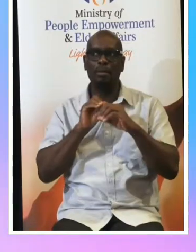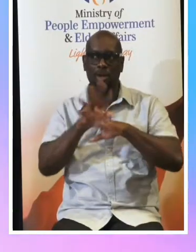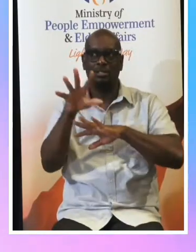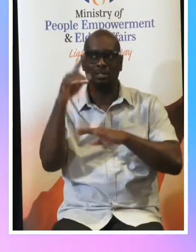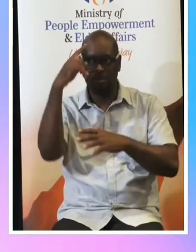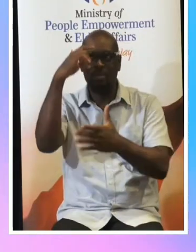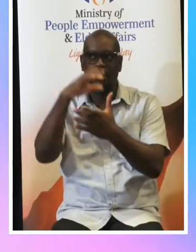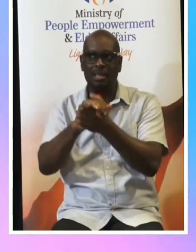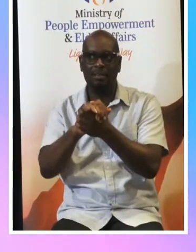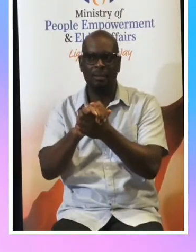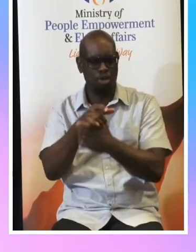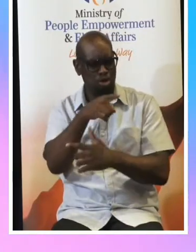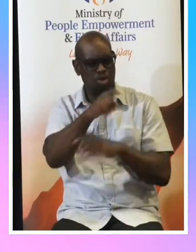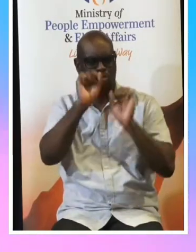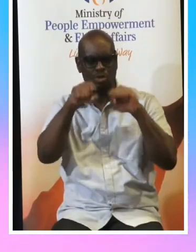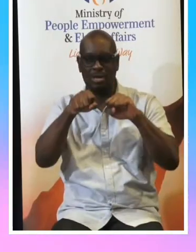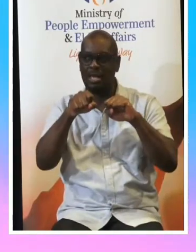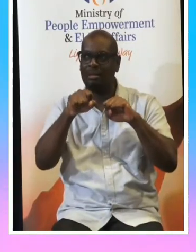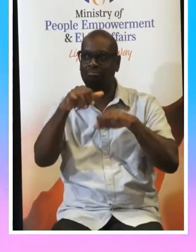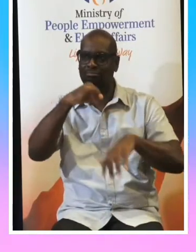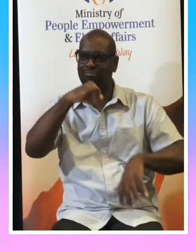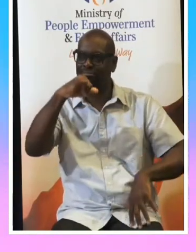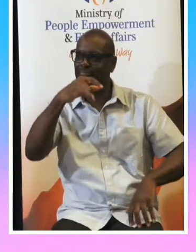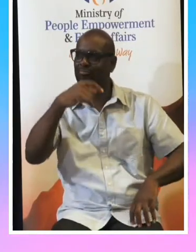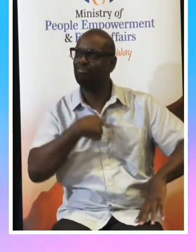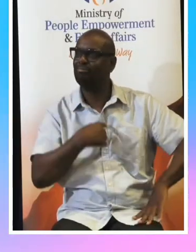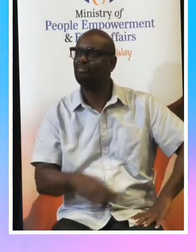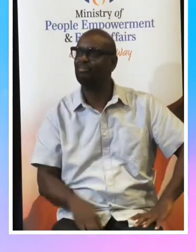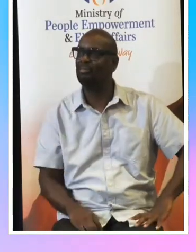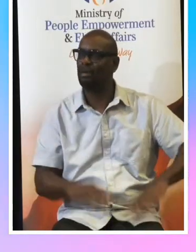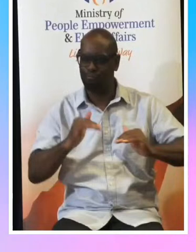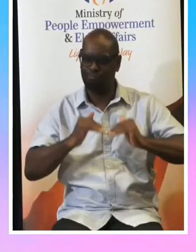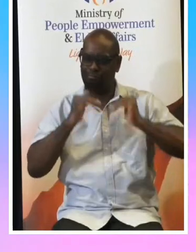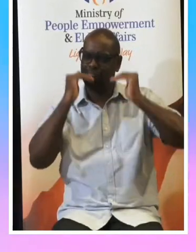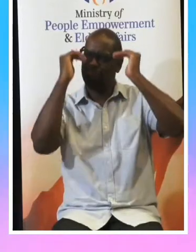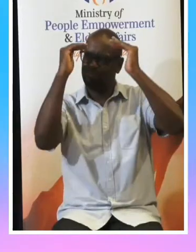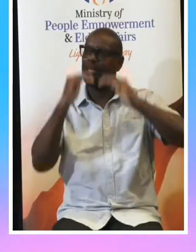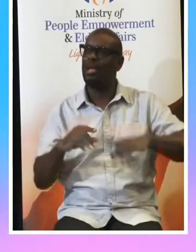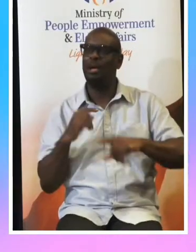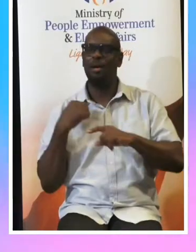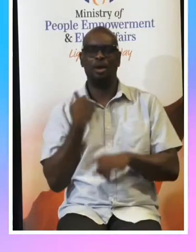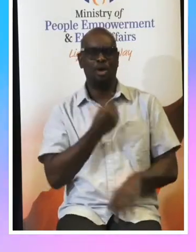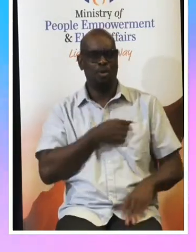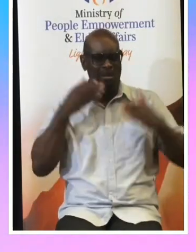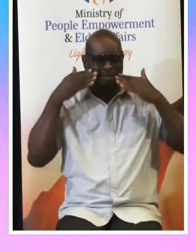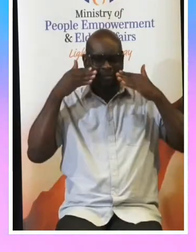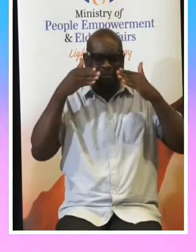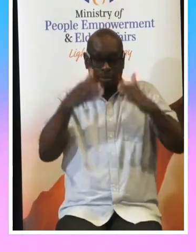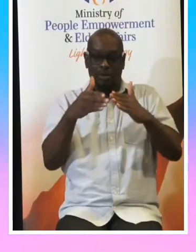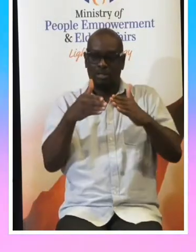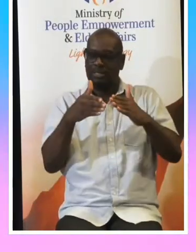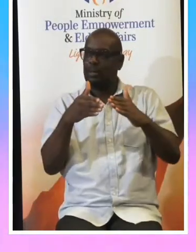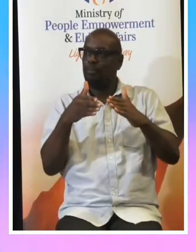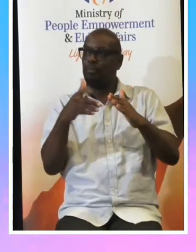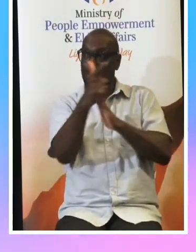into contact not only with the supreme law of the land, but with the problems and the promise of this Caribbean